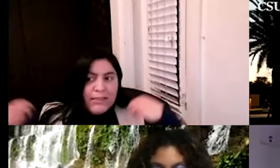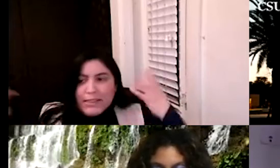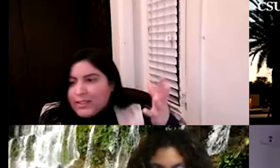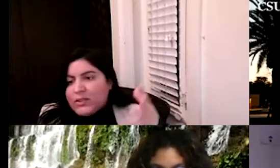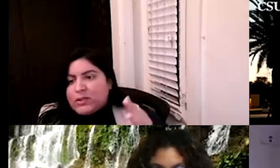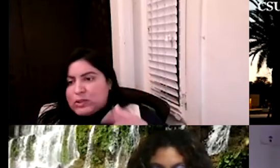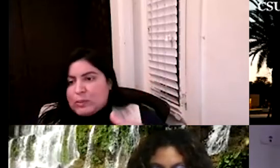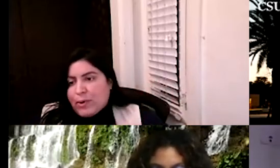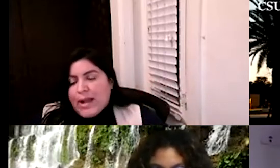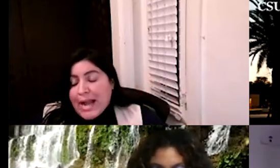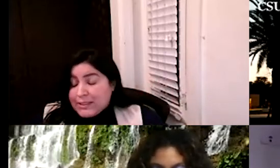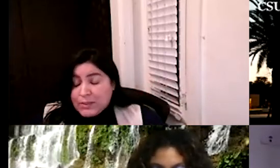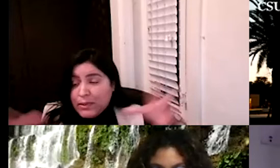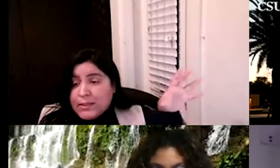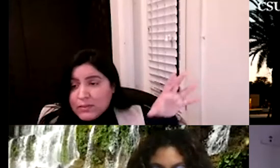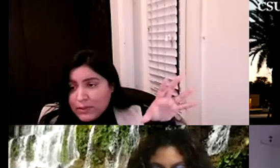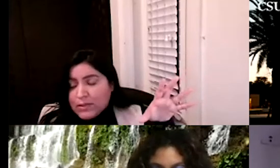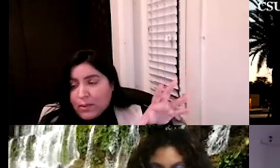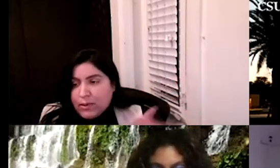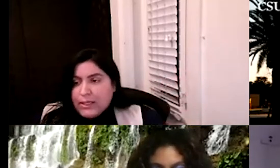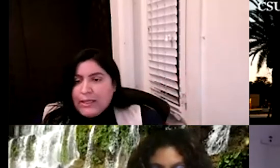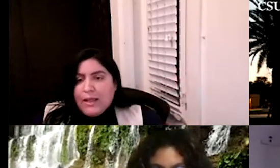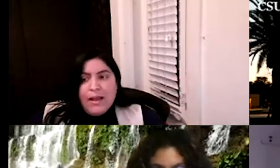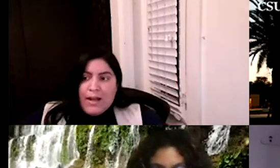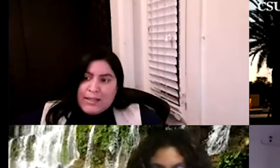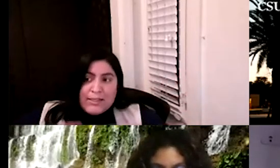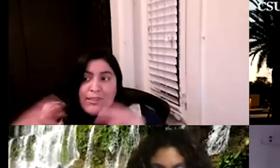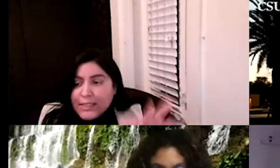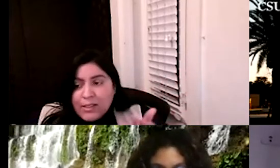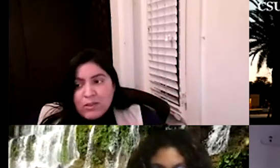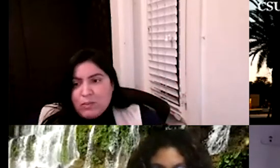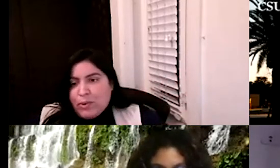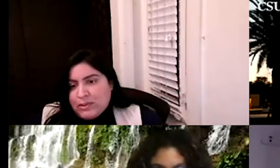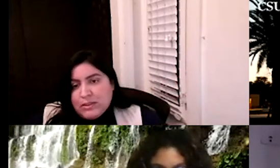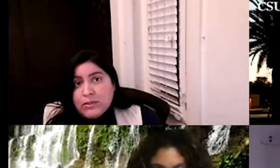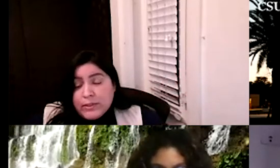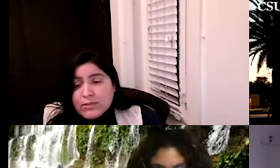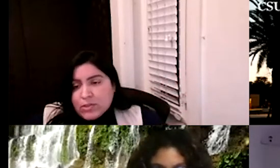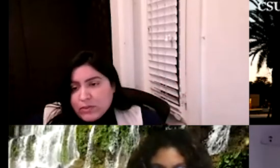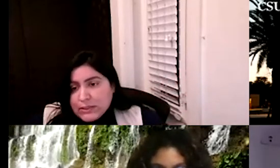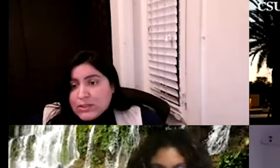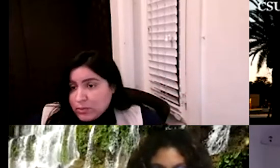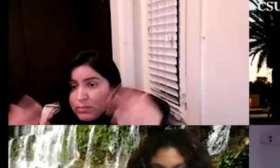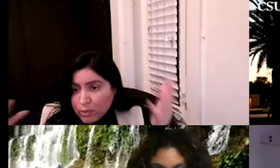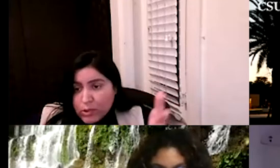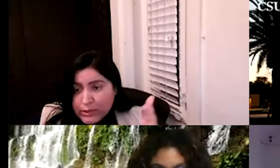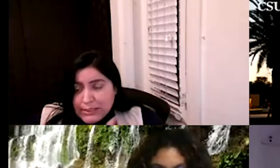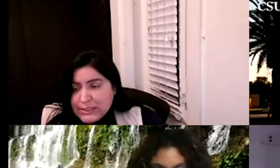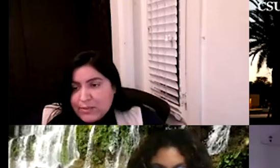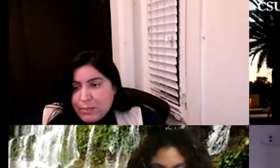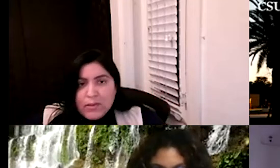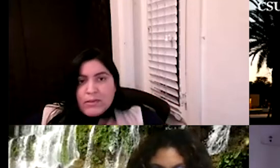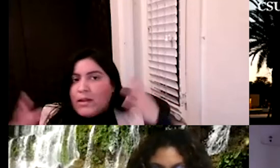to continue to support access within these fields that I work in, to continue to support the delivery of services through